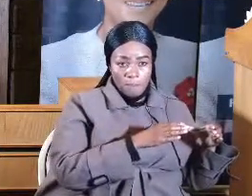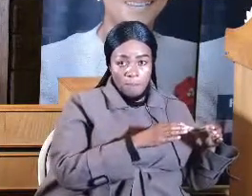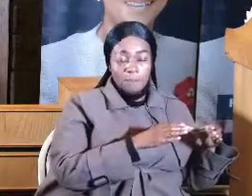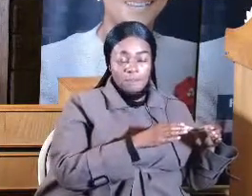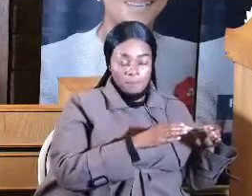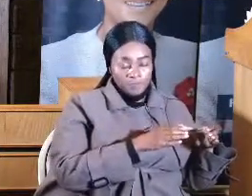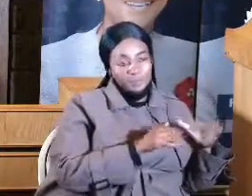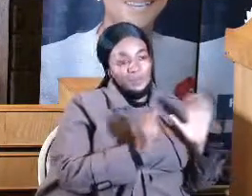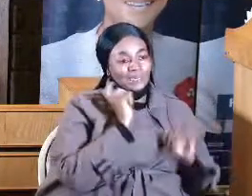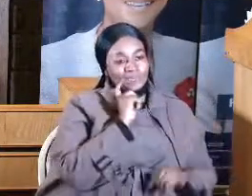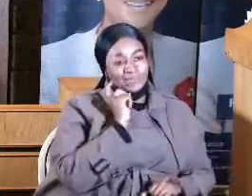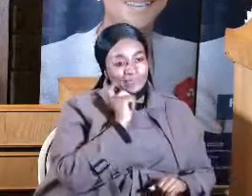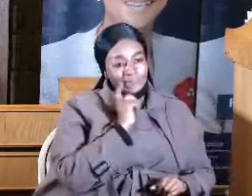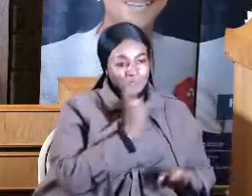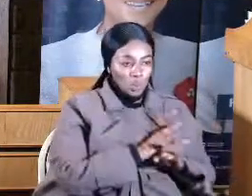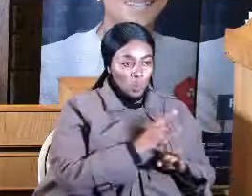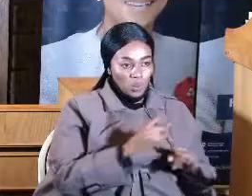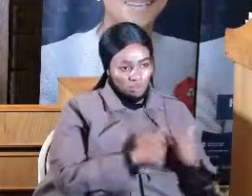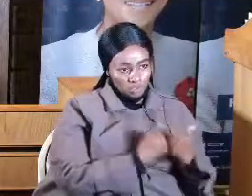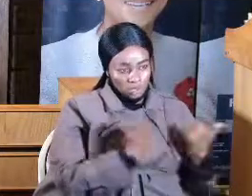a difference.